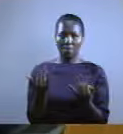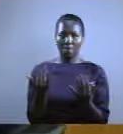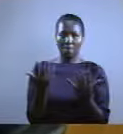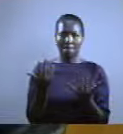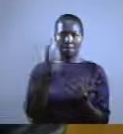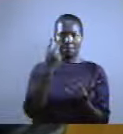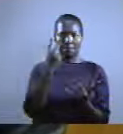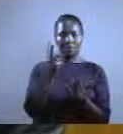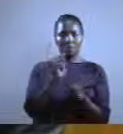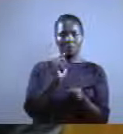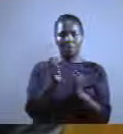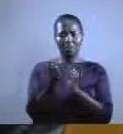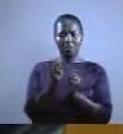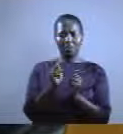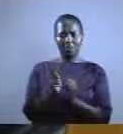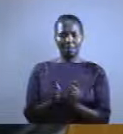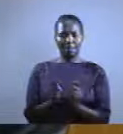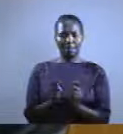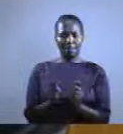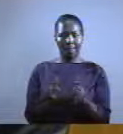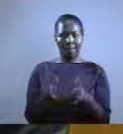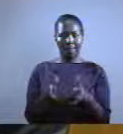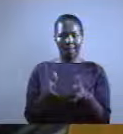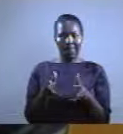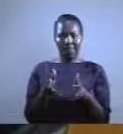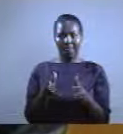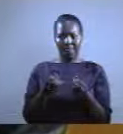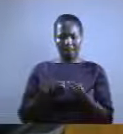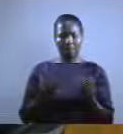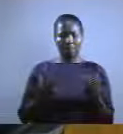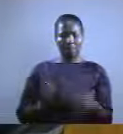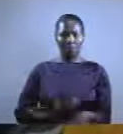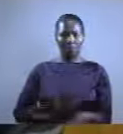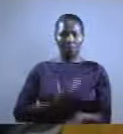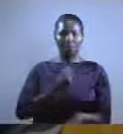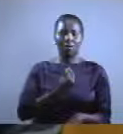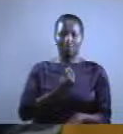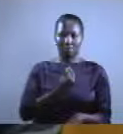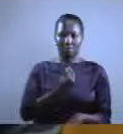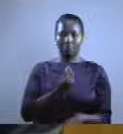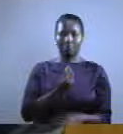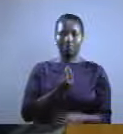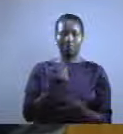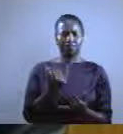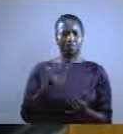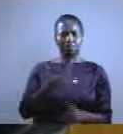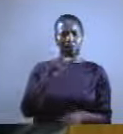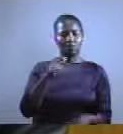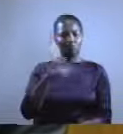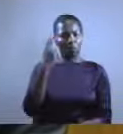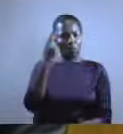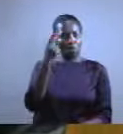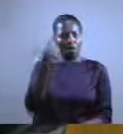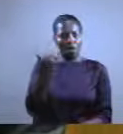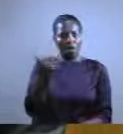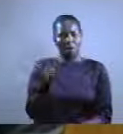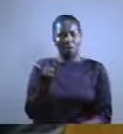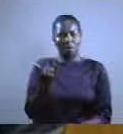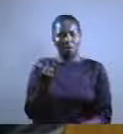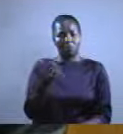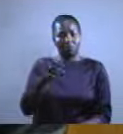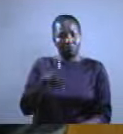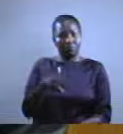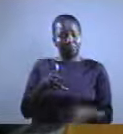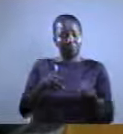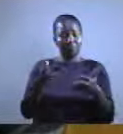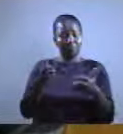tax incentive has raises the expectations of thousands of young people. But we need to ask ourselves very honestly today, Minister, how strong